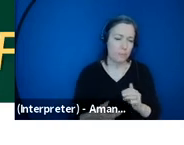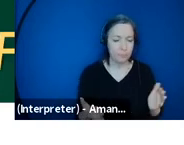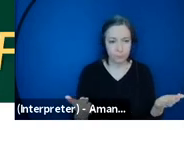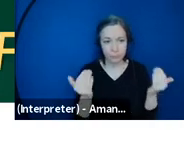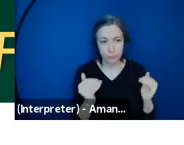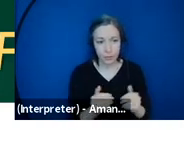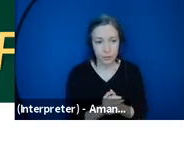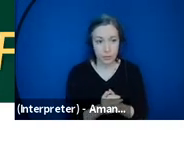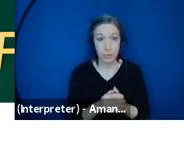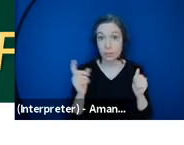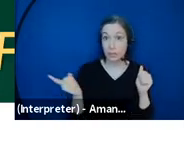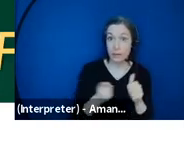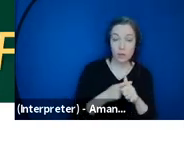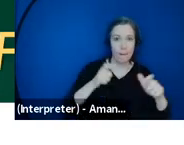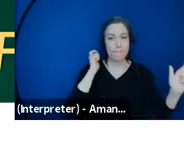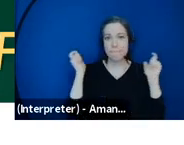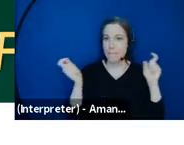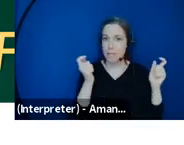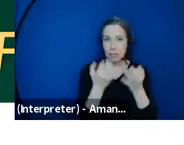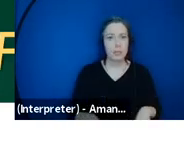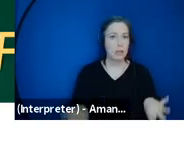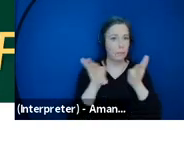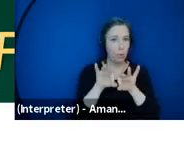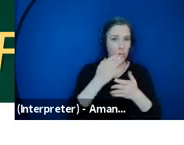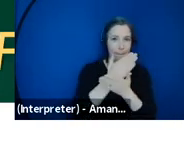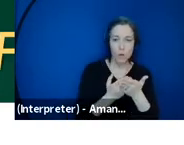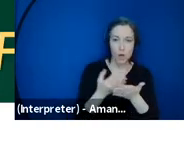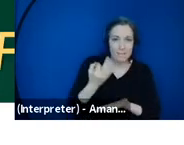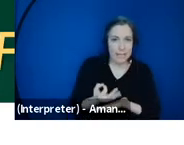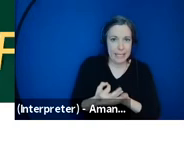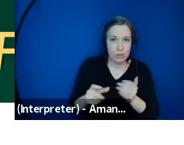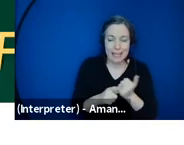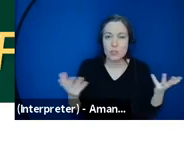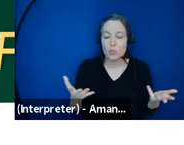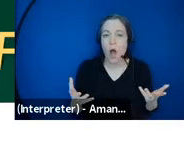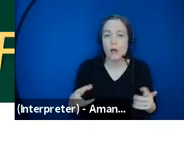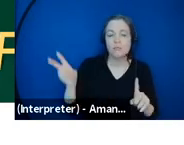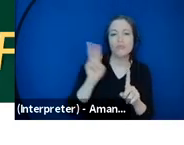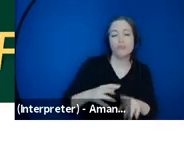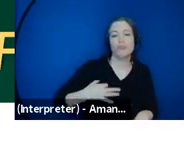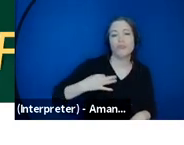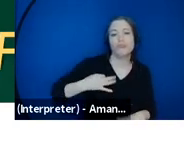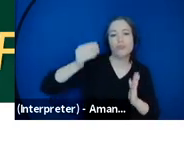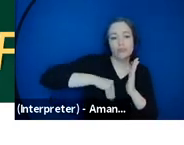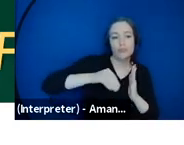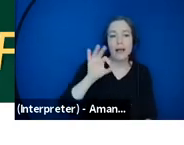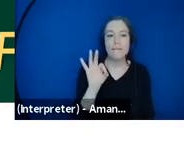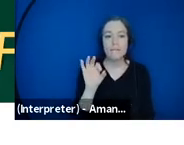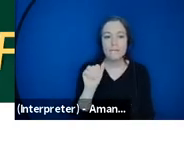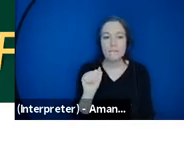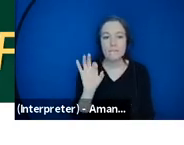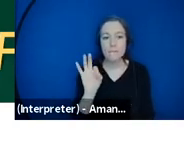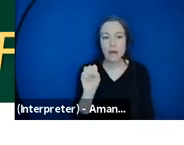So, first up, the biggest most important part about financial aid is filing your FAFSA, the free application for federal student